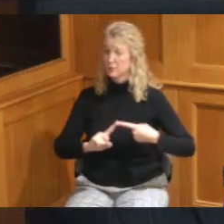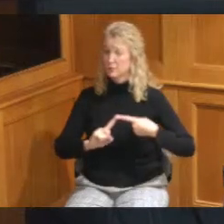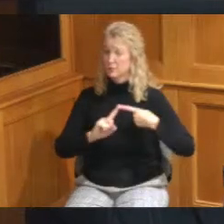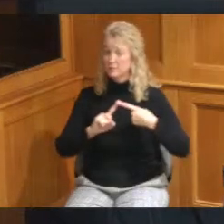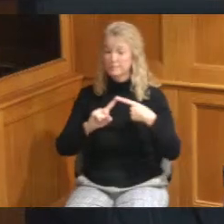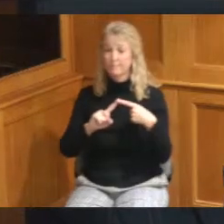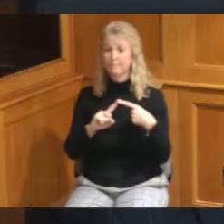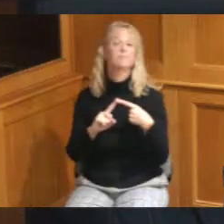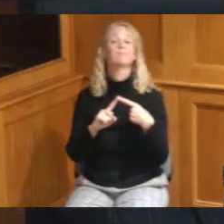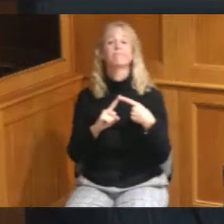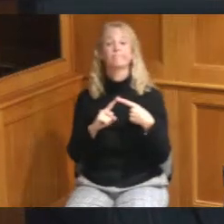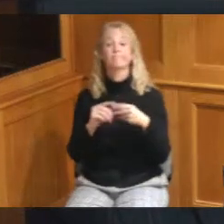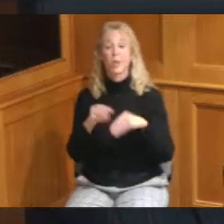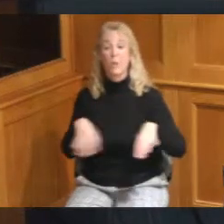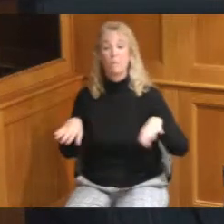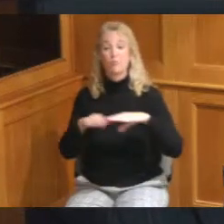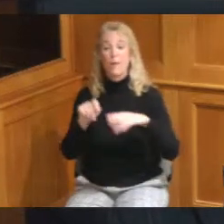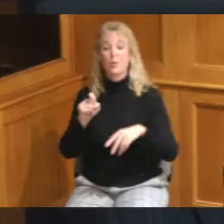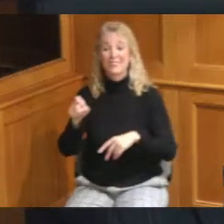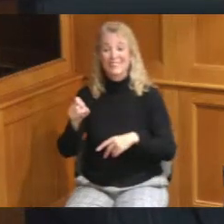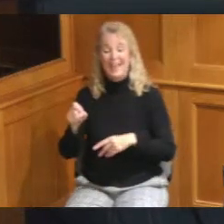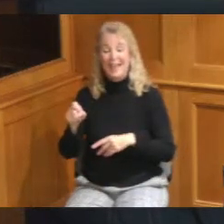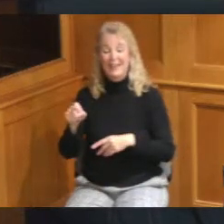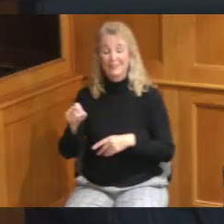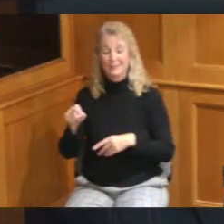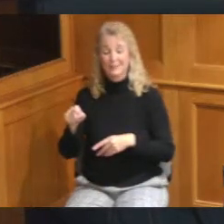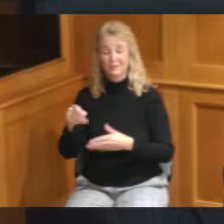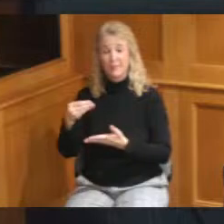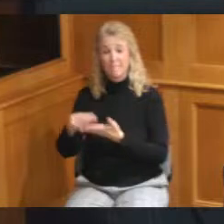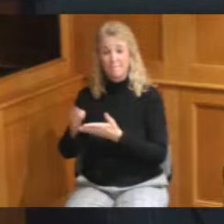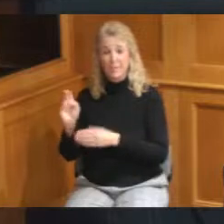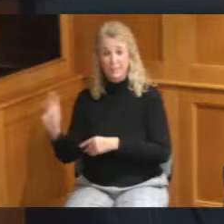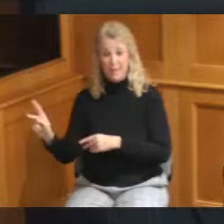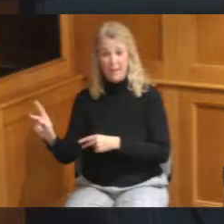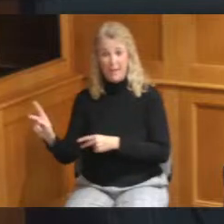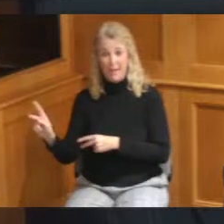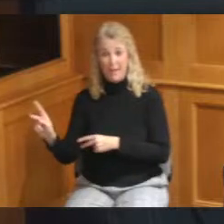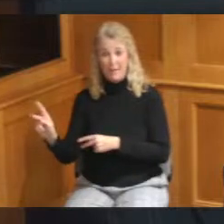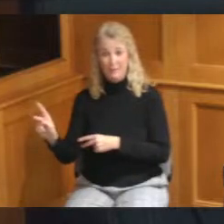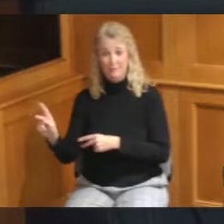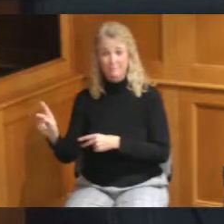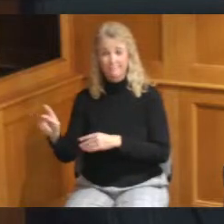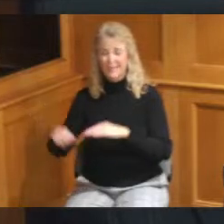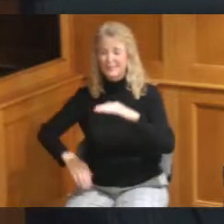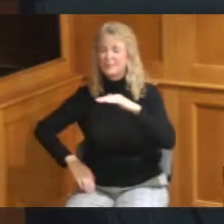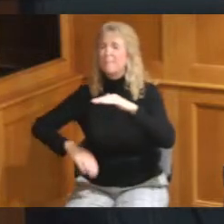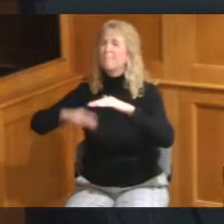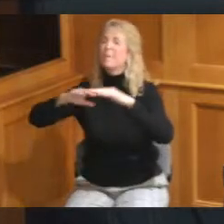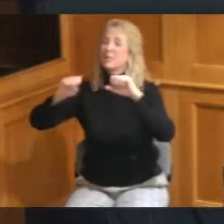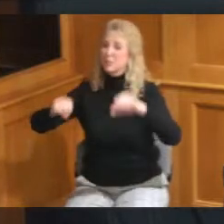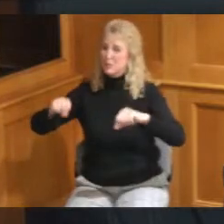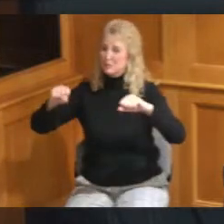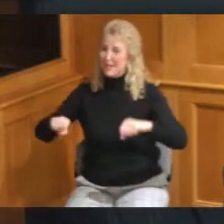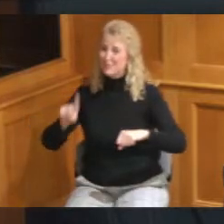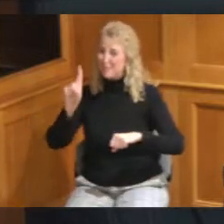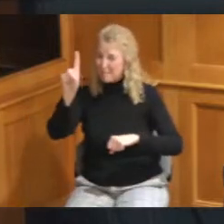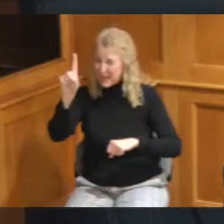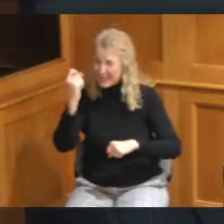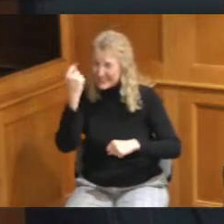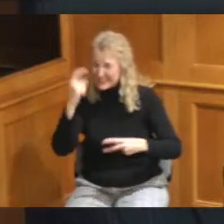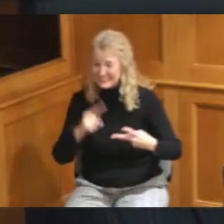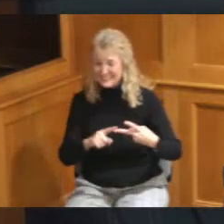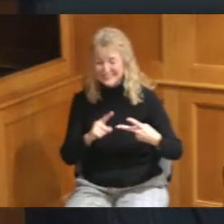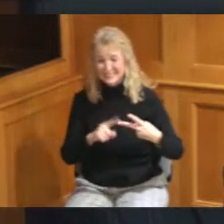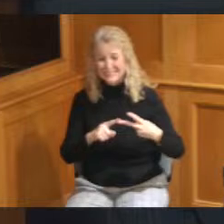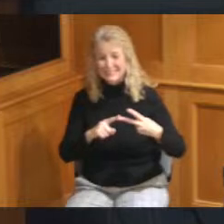a significant property tax benefit for the taxpayers as much as we can, while also providing